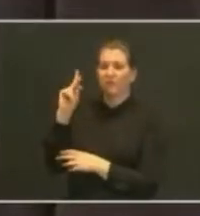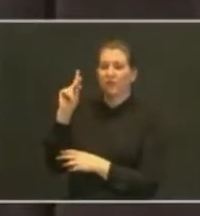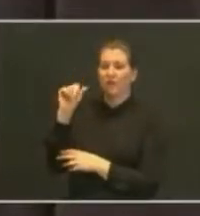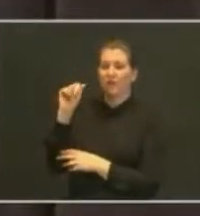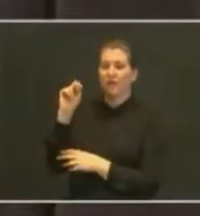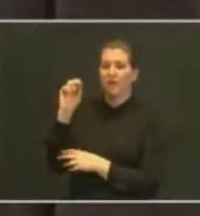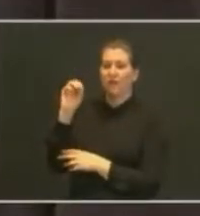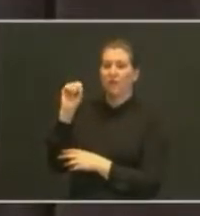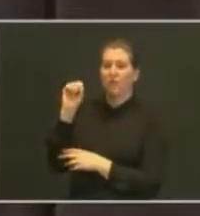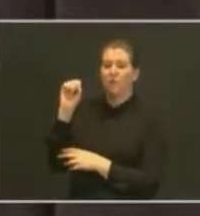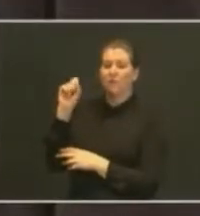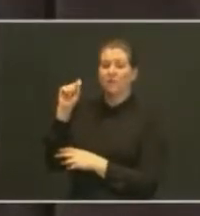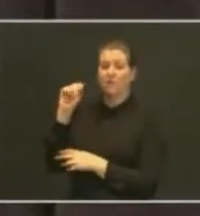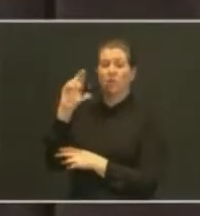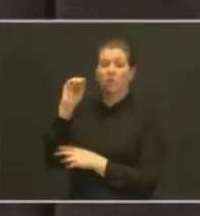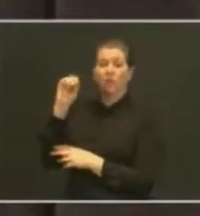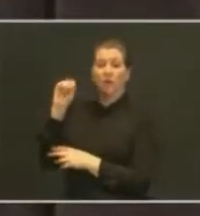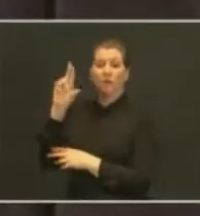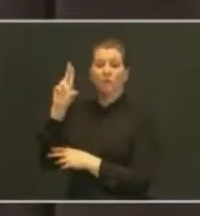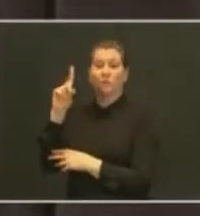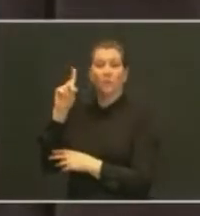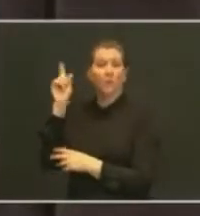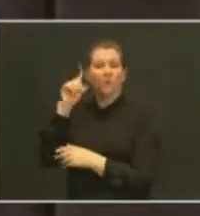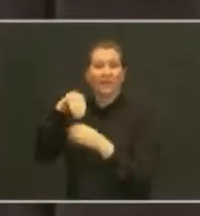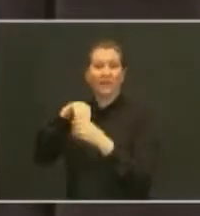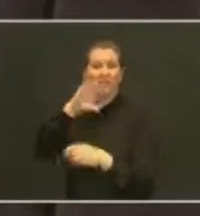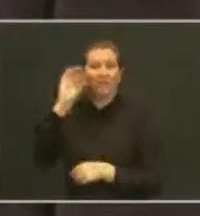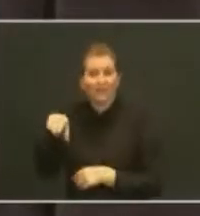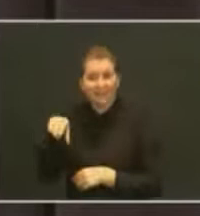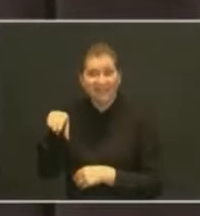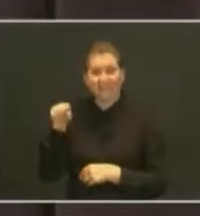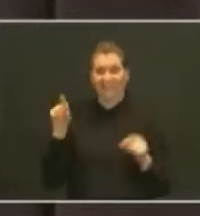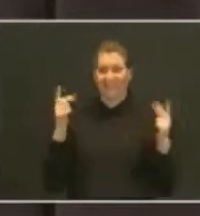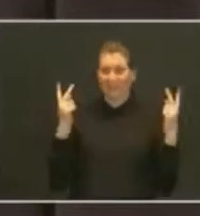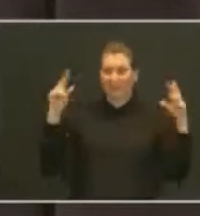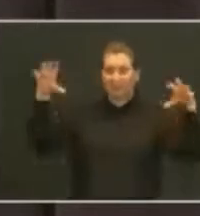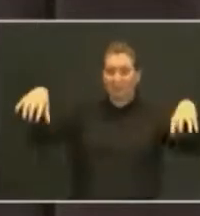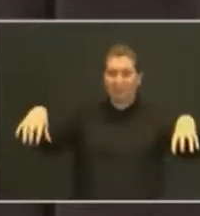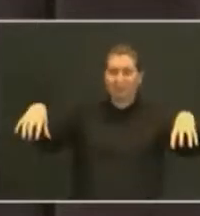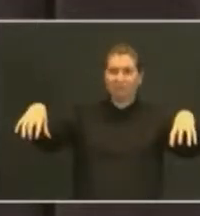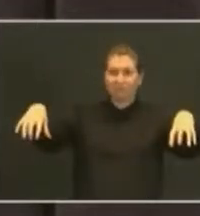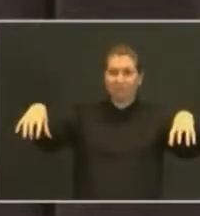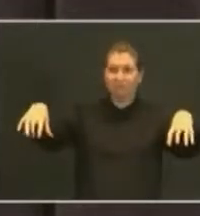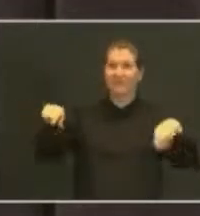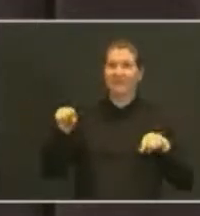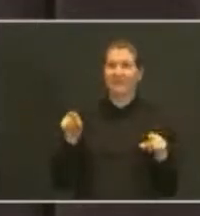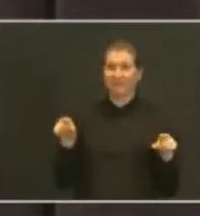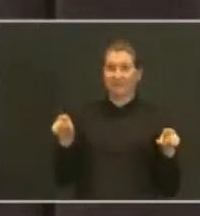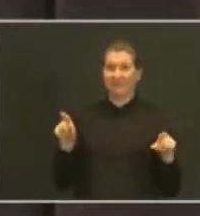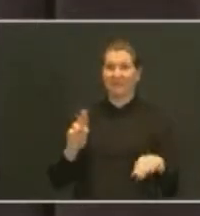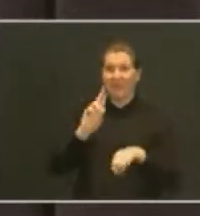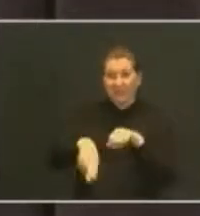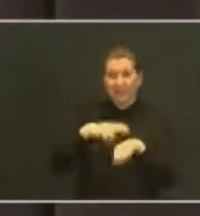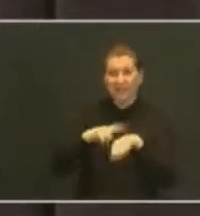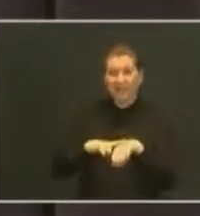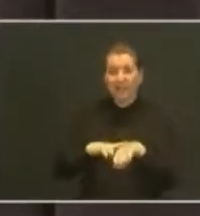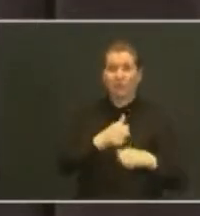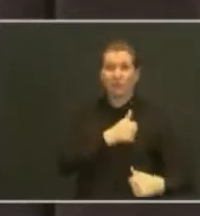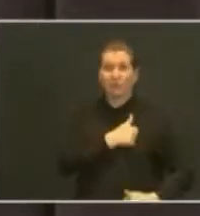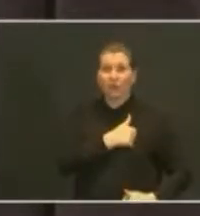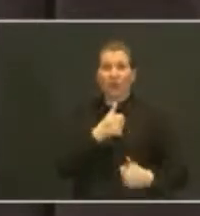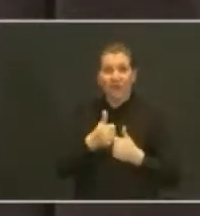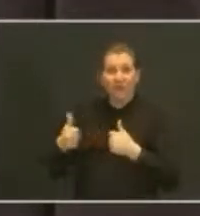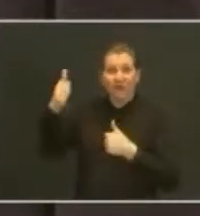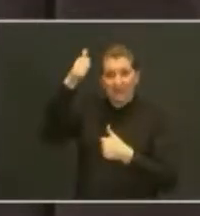Cranston. General Callahan and his amazing team at the Rhode Island National Guard and people throughout